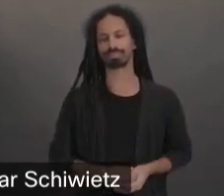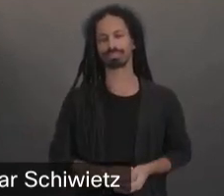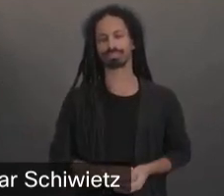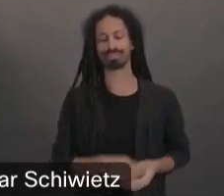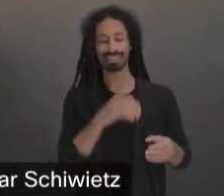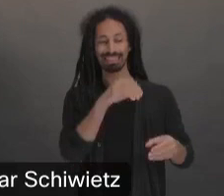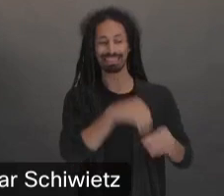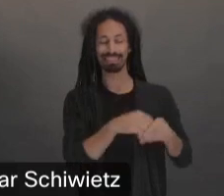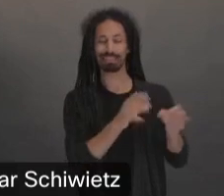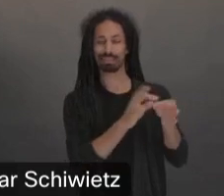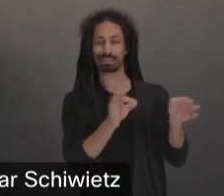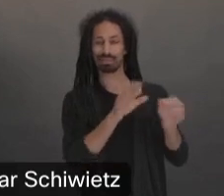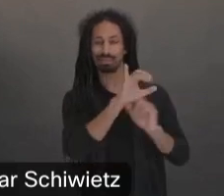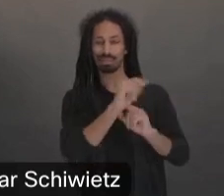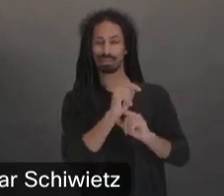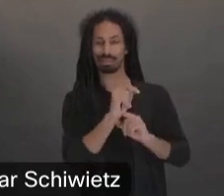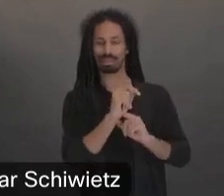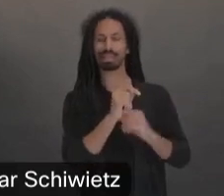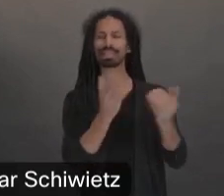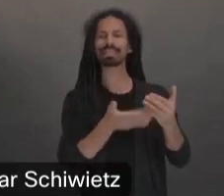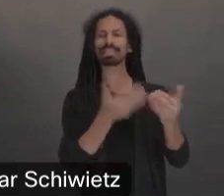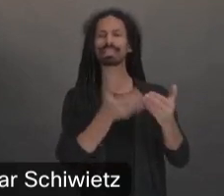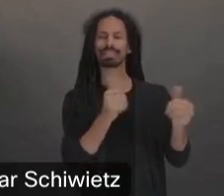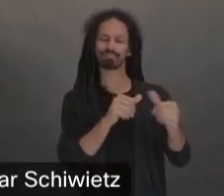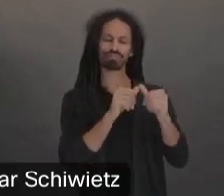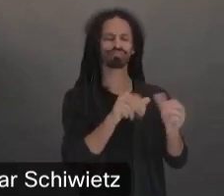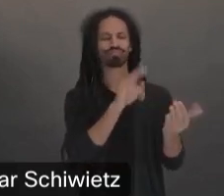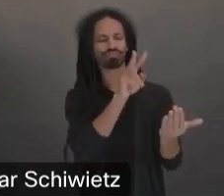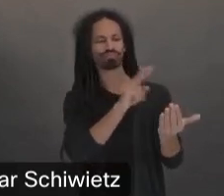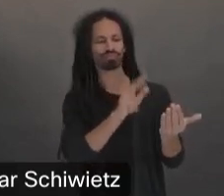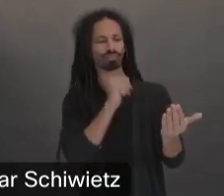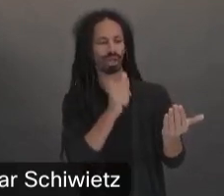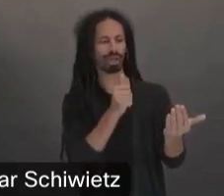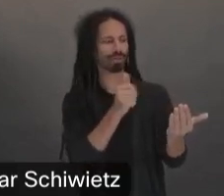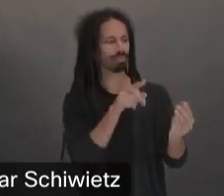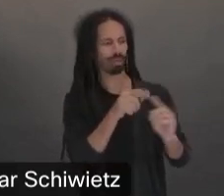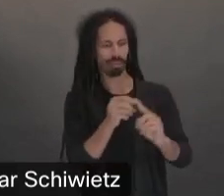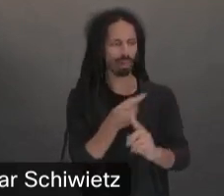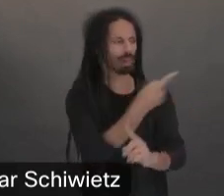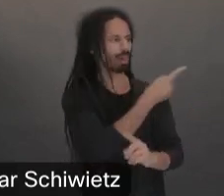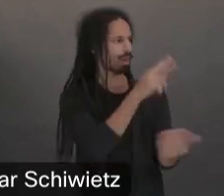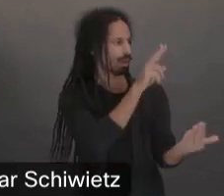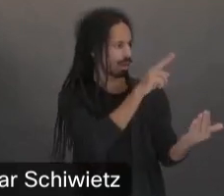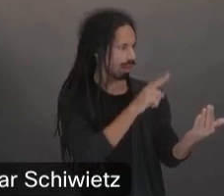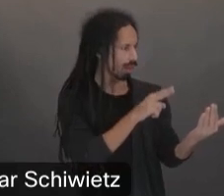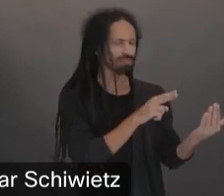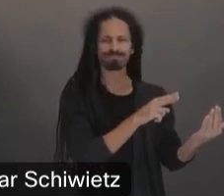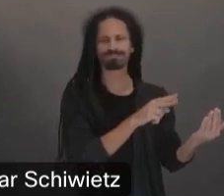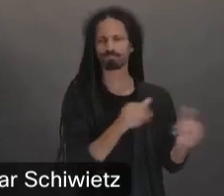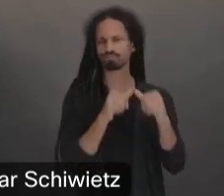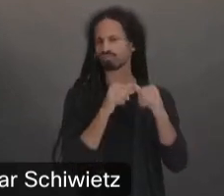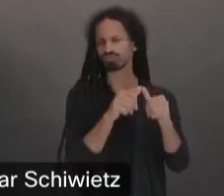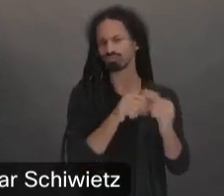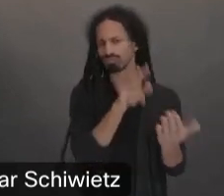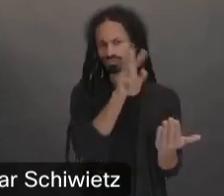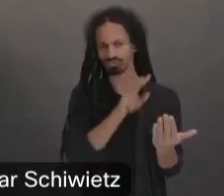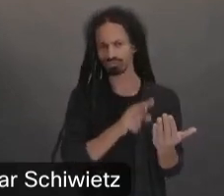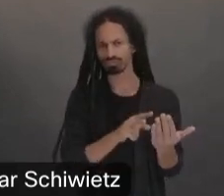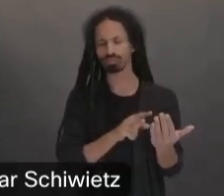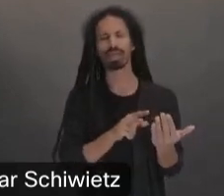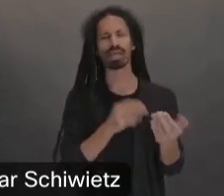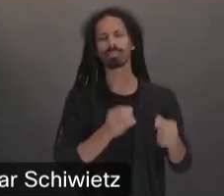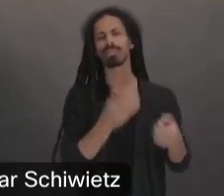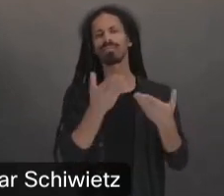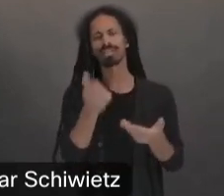for easier reading, and they are provided anytime you use information from a source. So